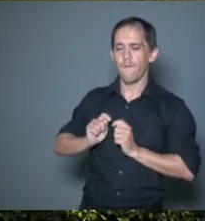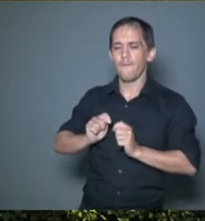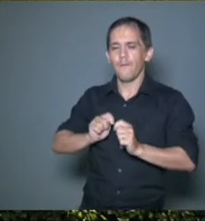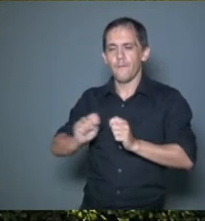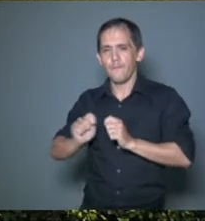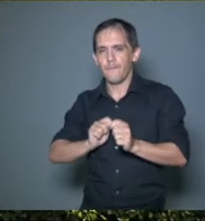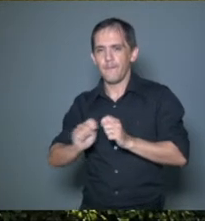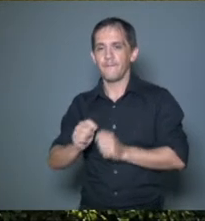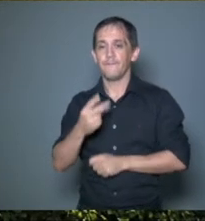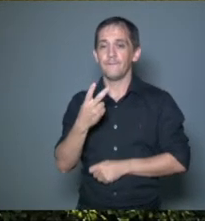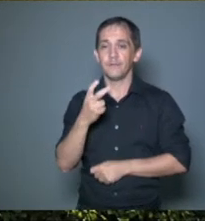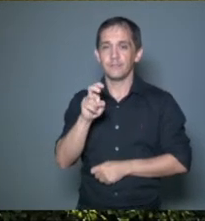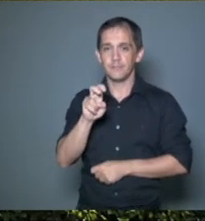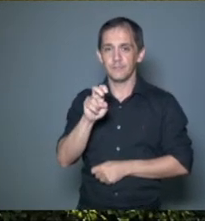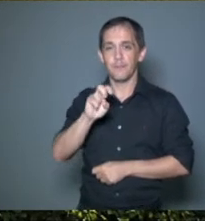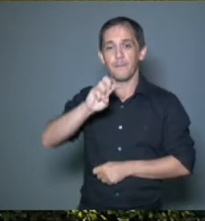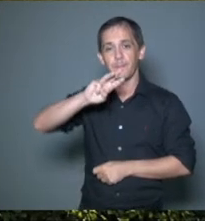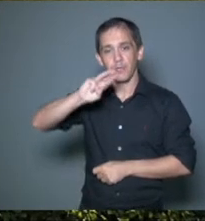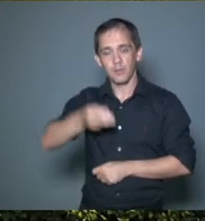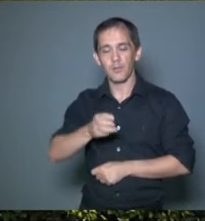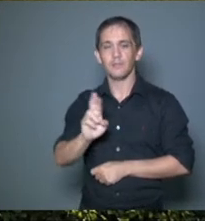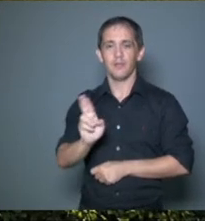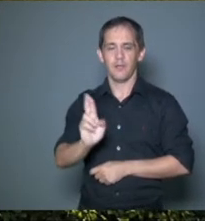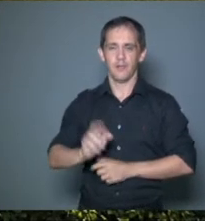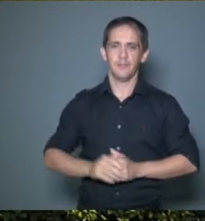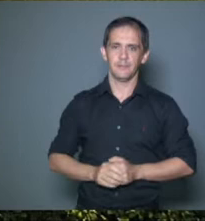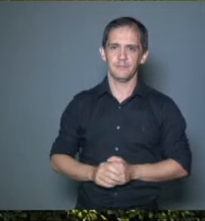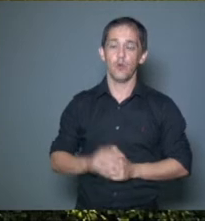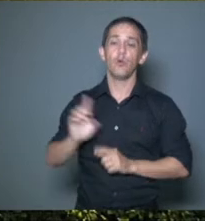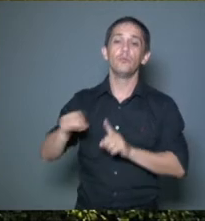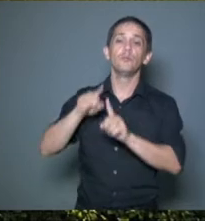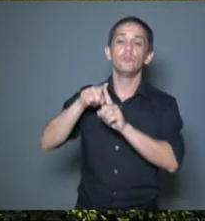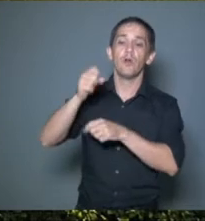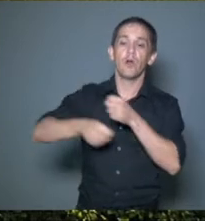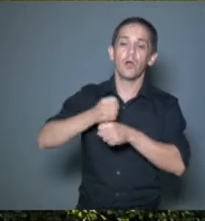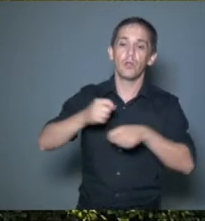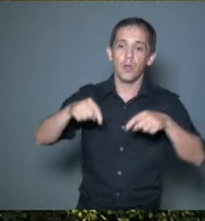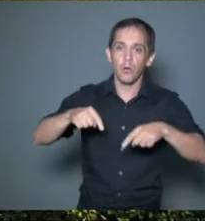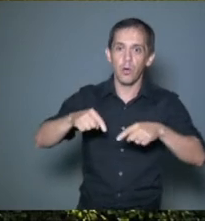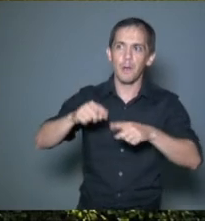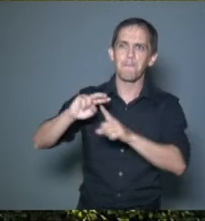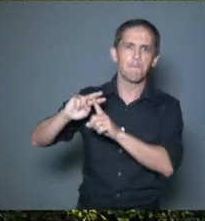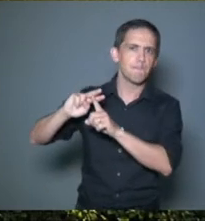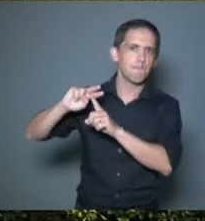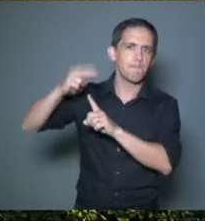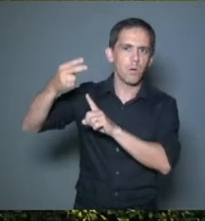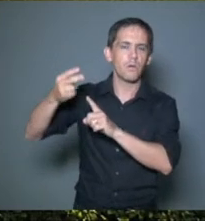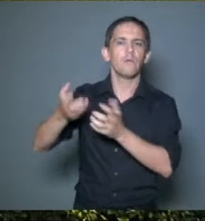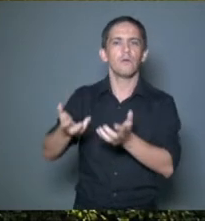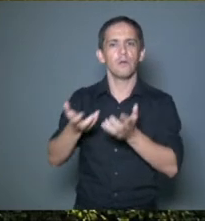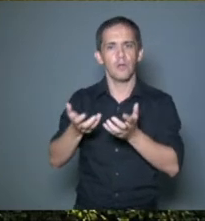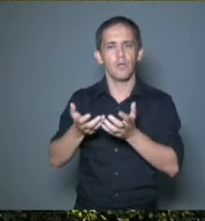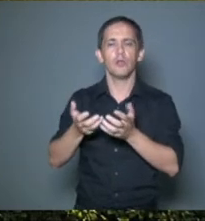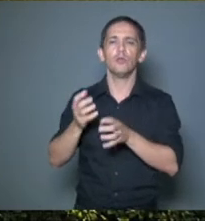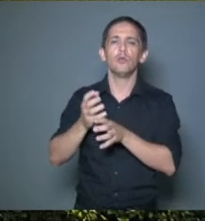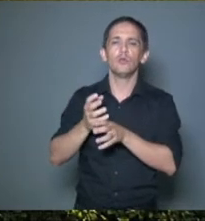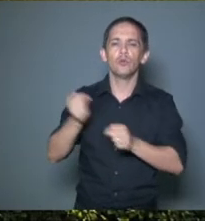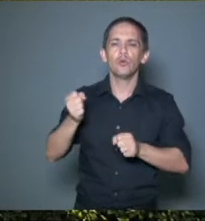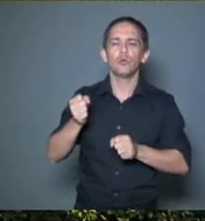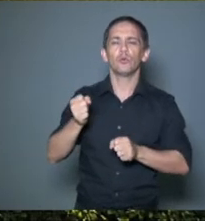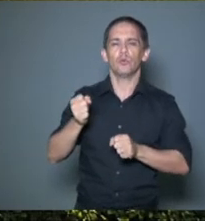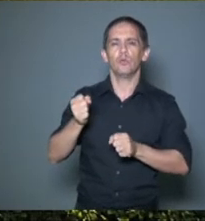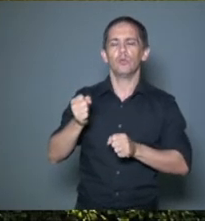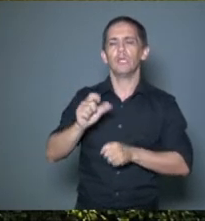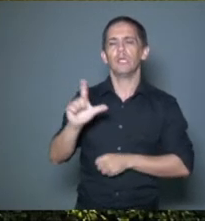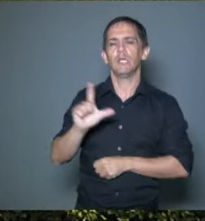season, we had 25 million real savings because of them. And the goal this year is that this benefit is